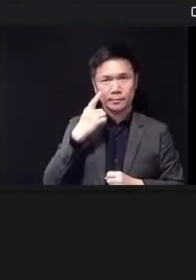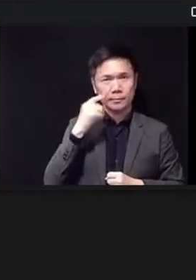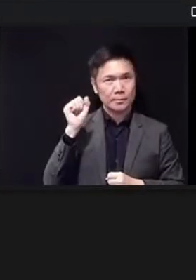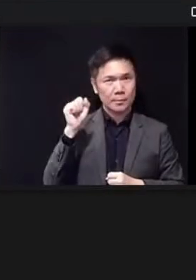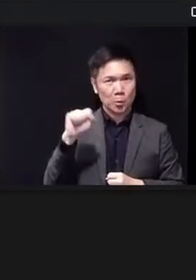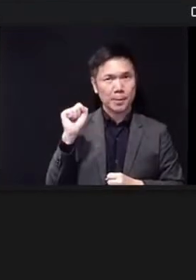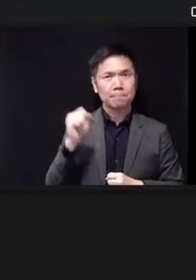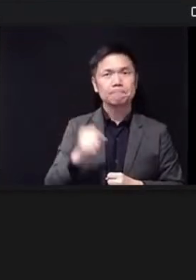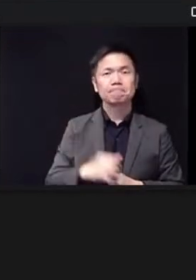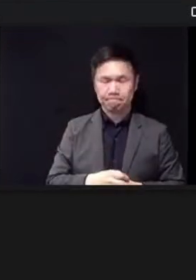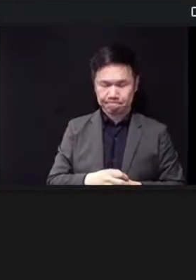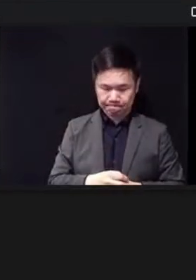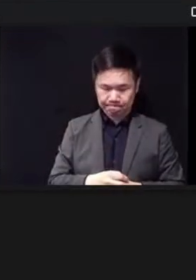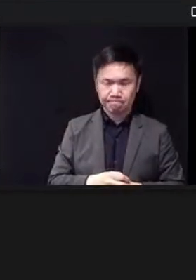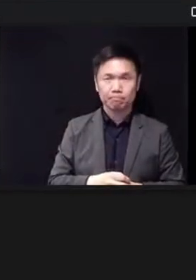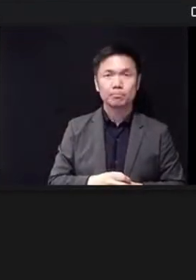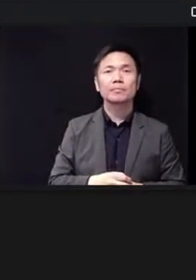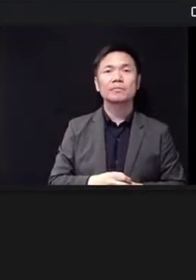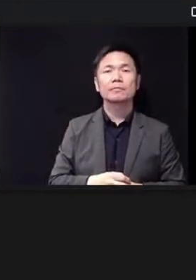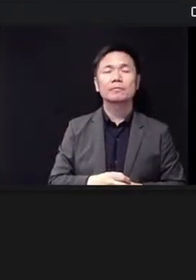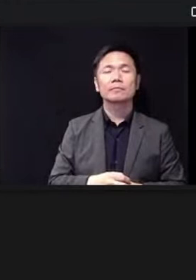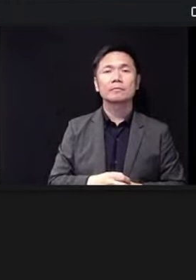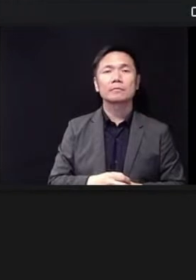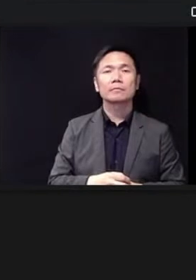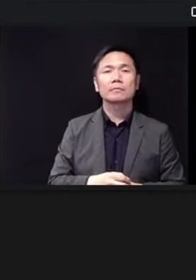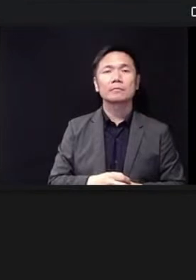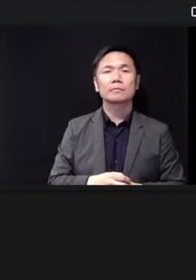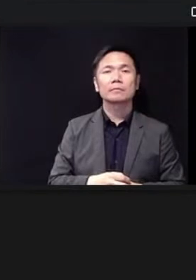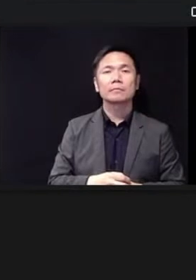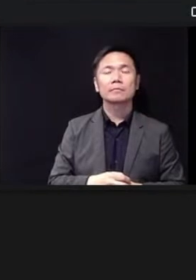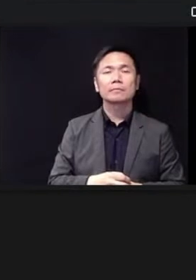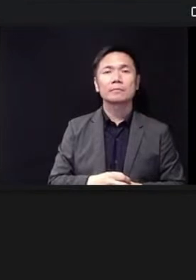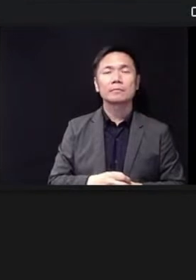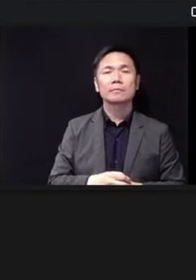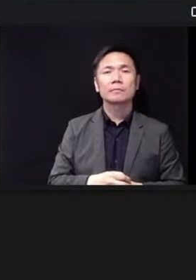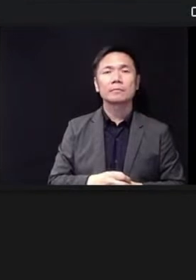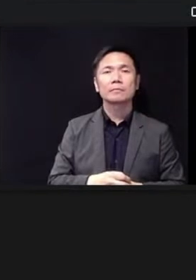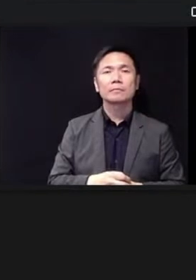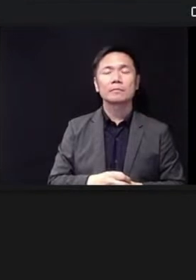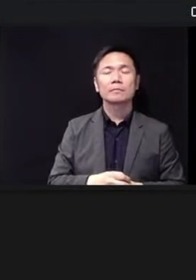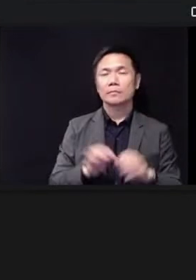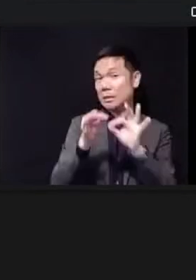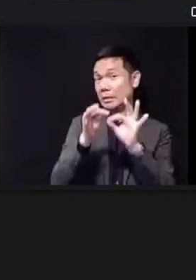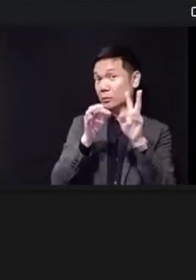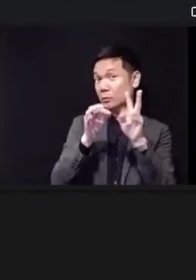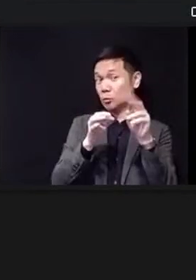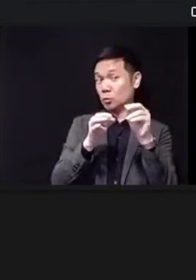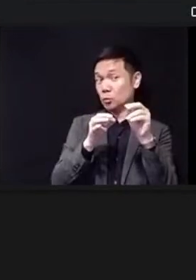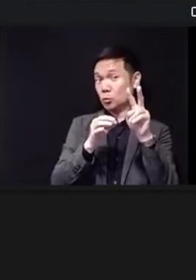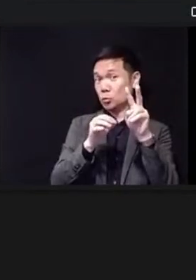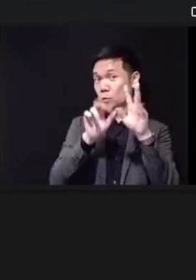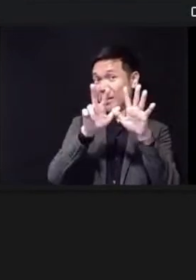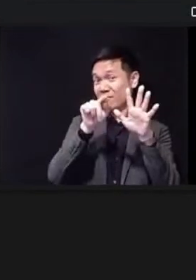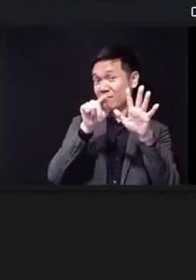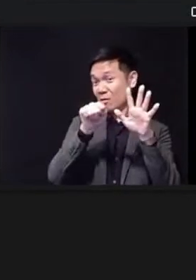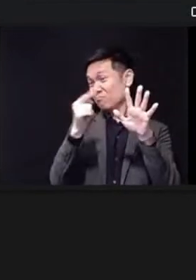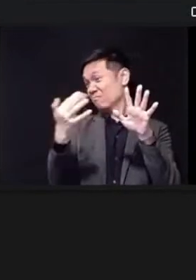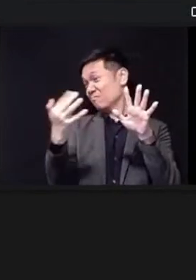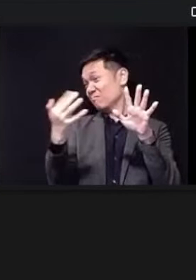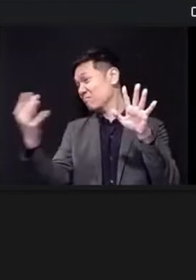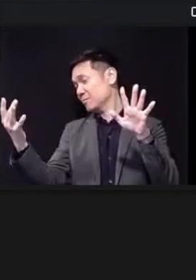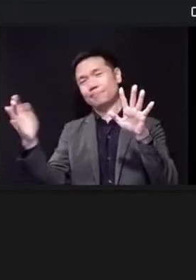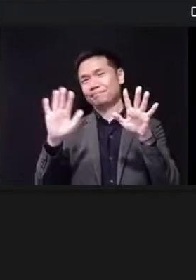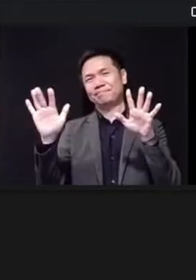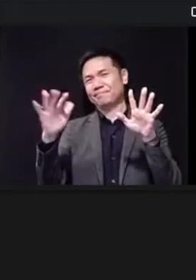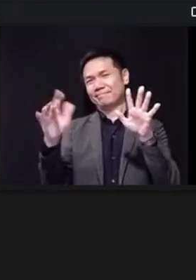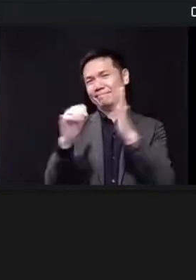this one. It's we are more comfortable with the deleting the remaining of the sentence. Thank you. Thank